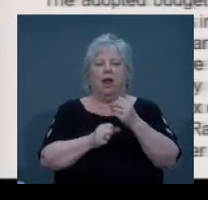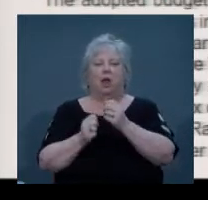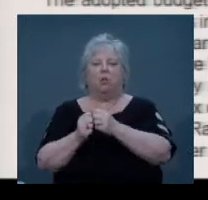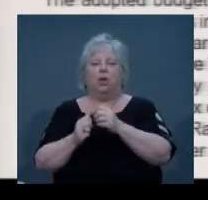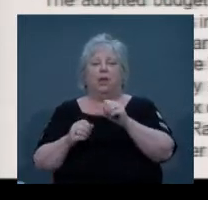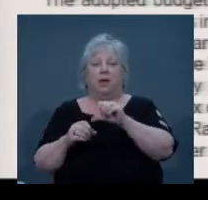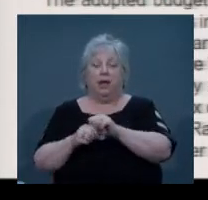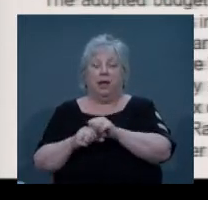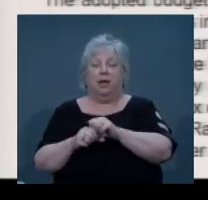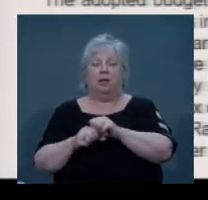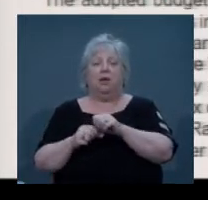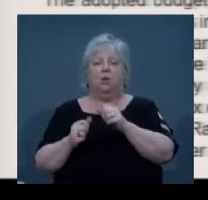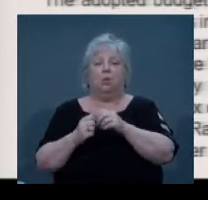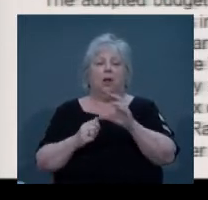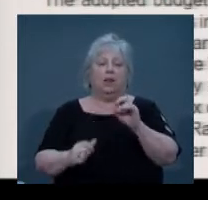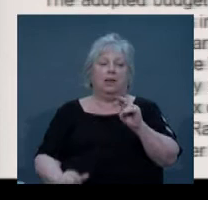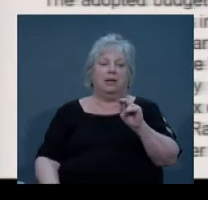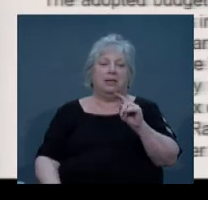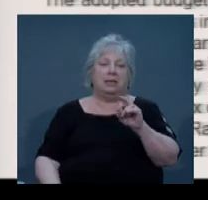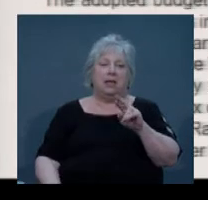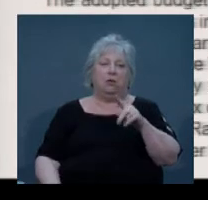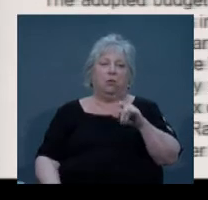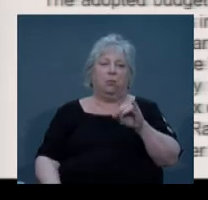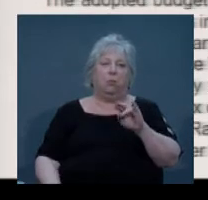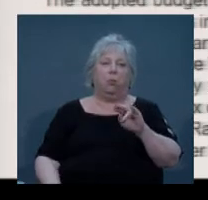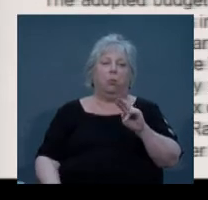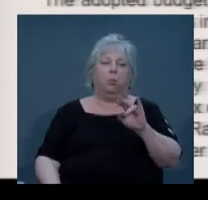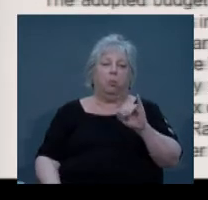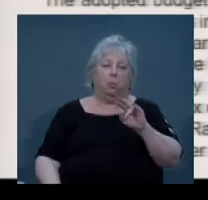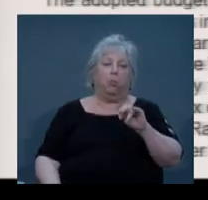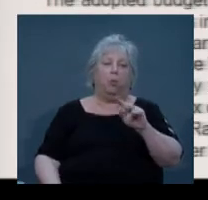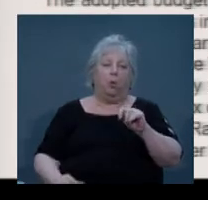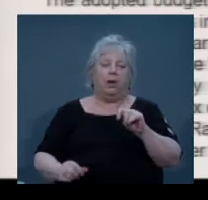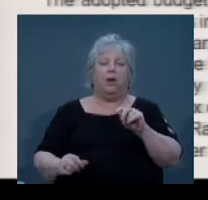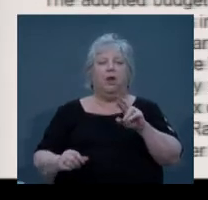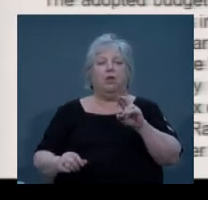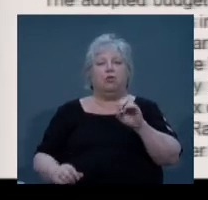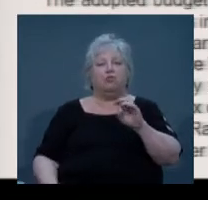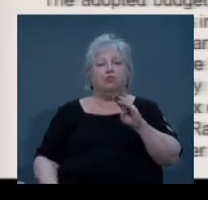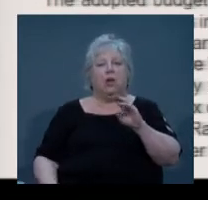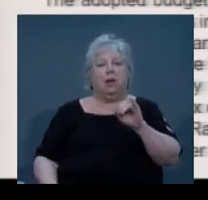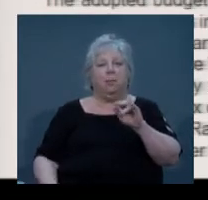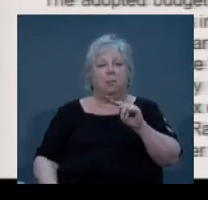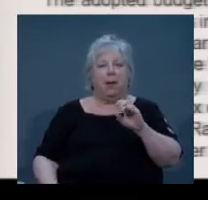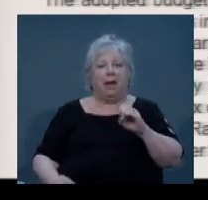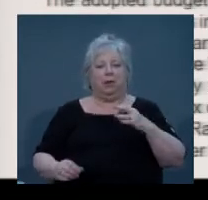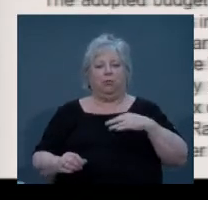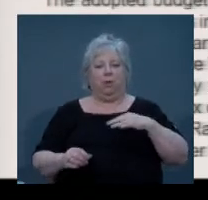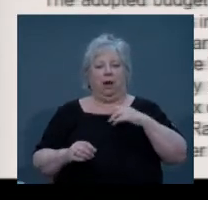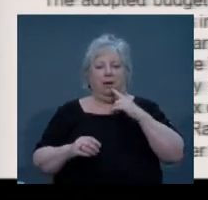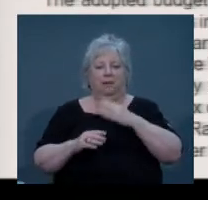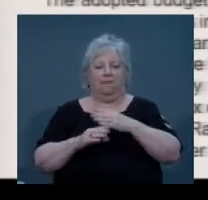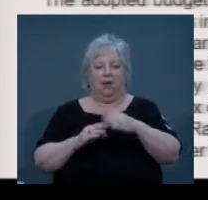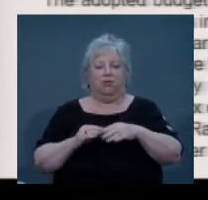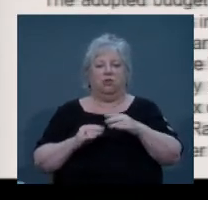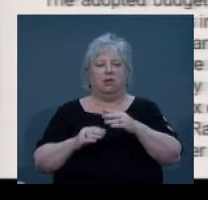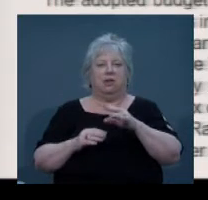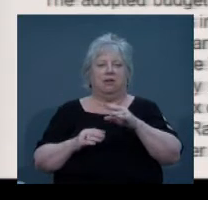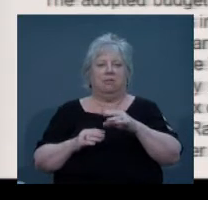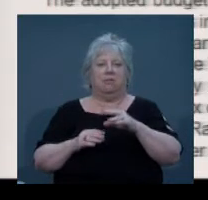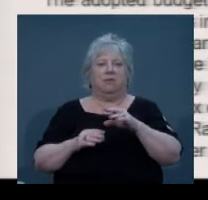the gas, with CenterPoint, the rebate credits were finished at the end of